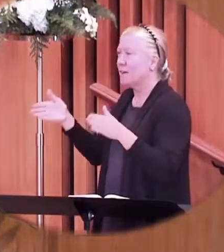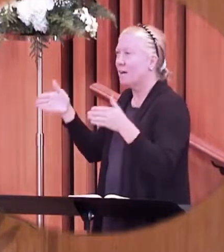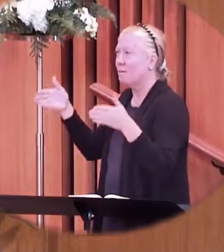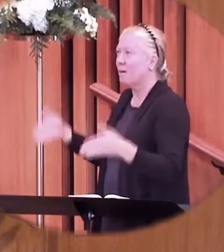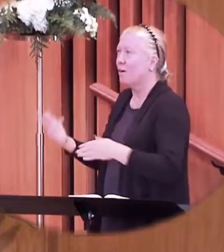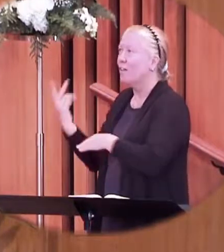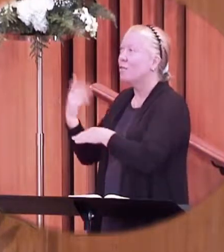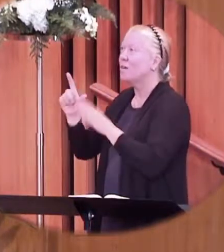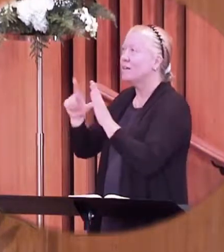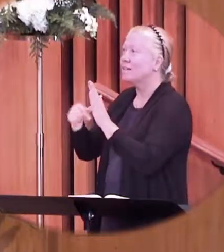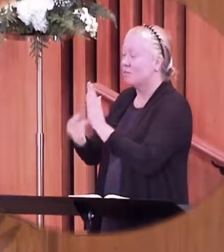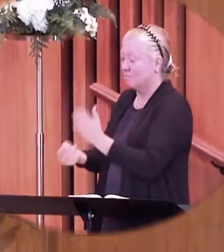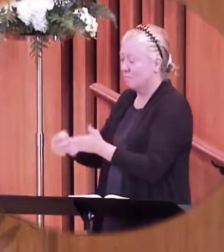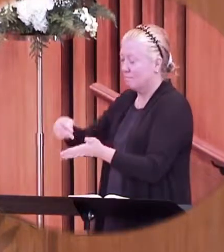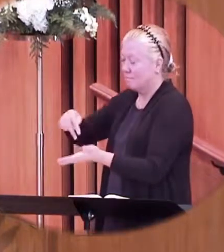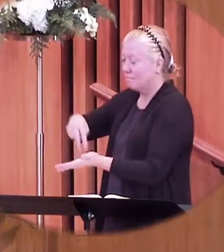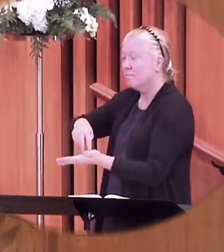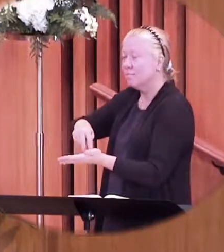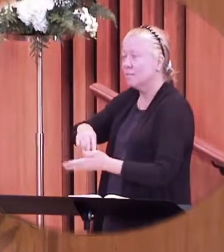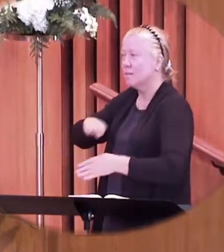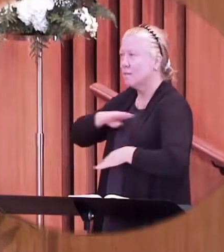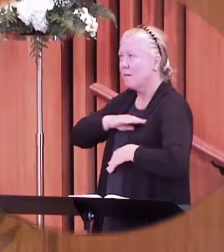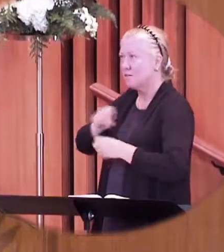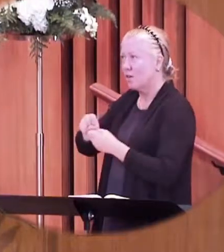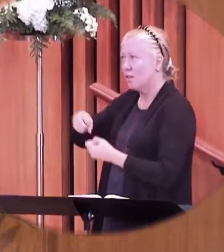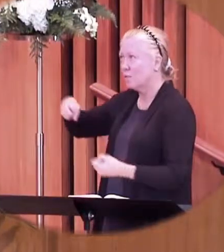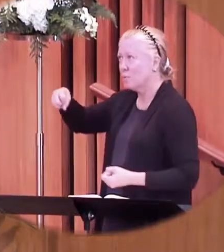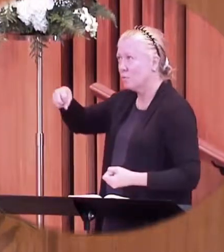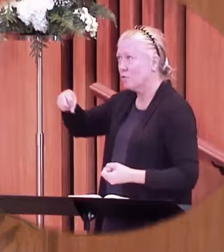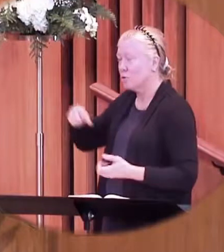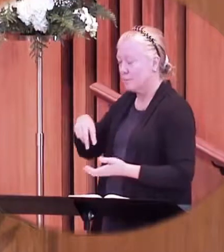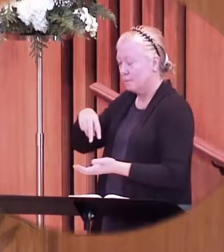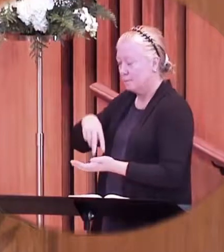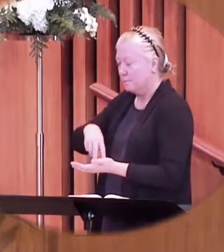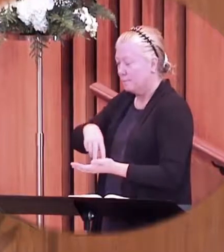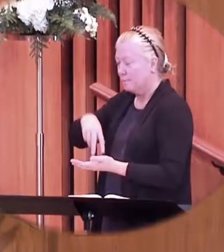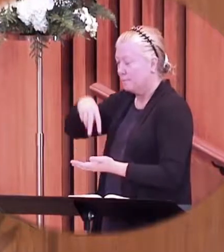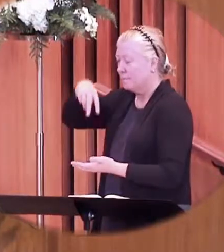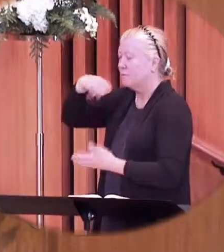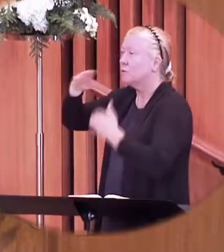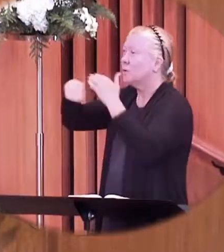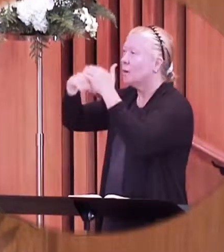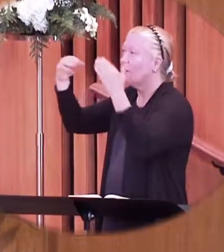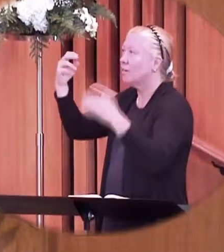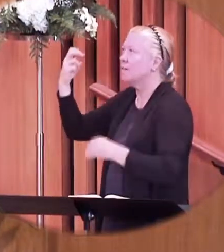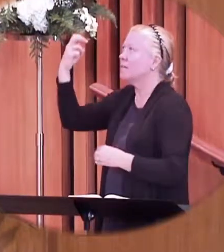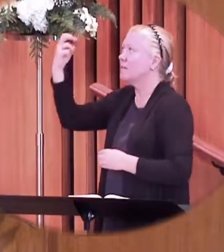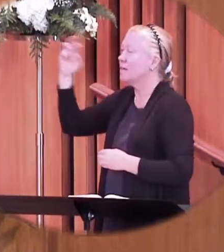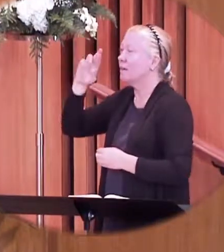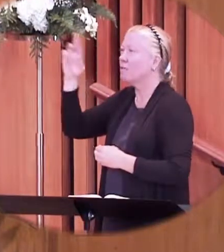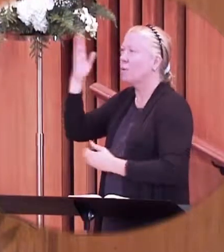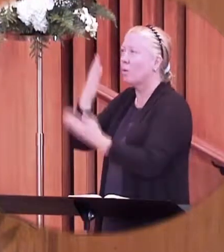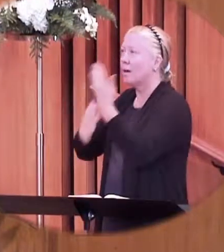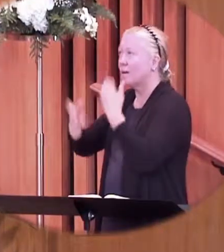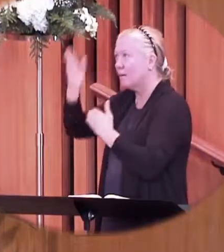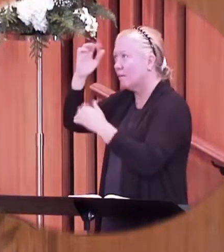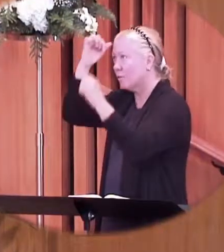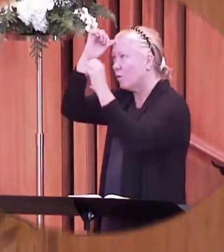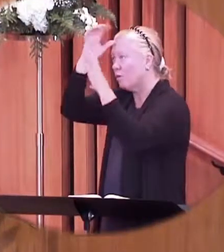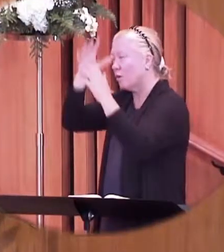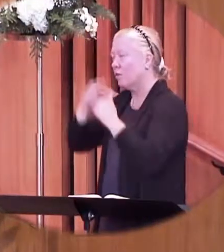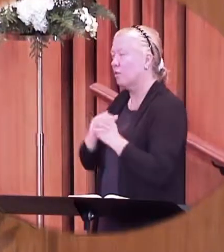on the third day, in accordance with the Scriptures. He ascended into heaven, and is seated at the right hand of the